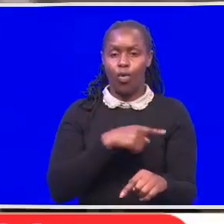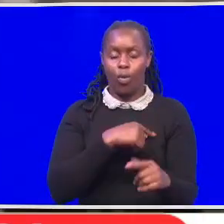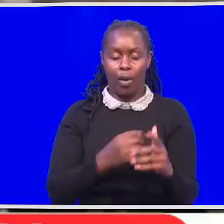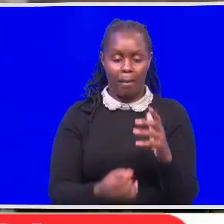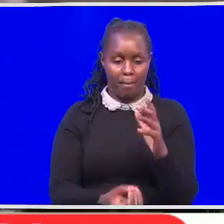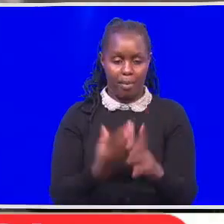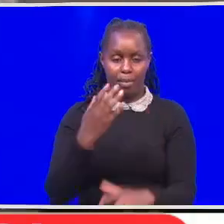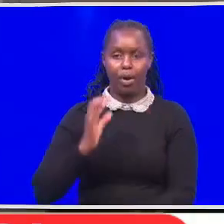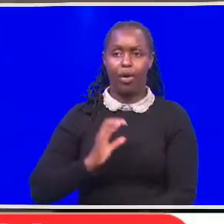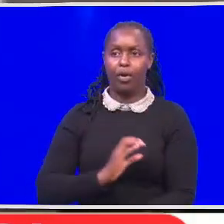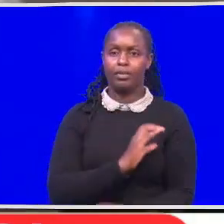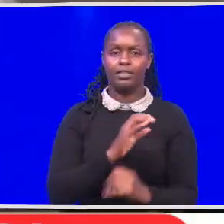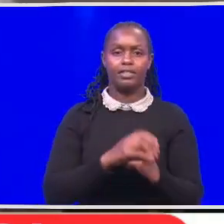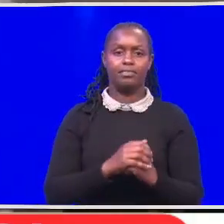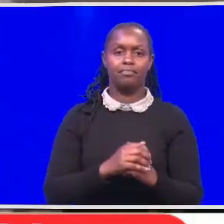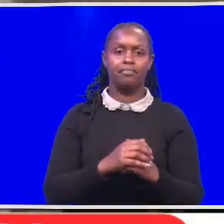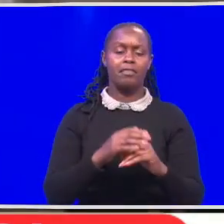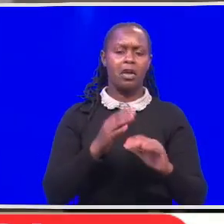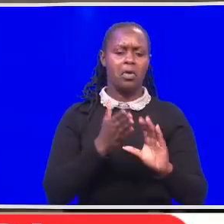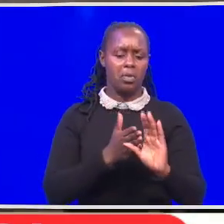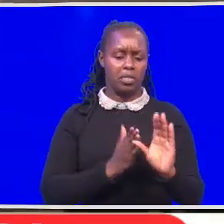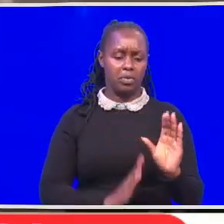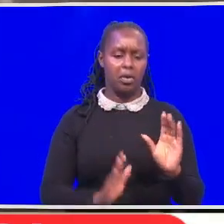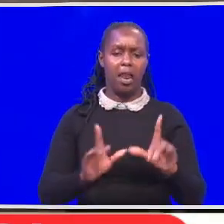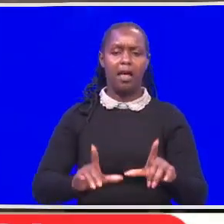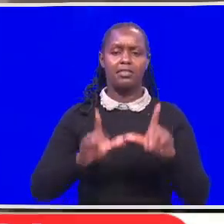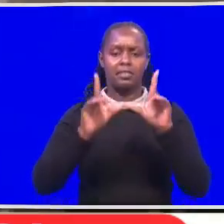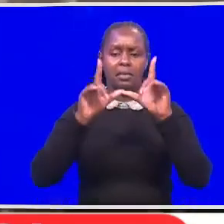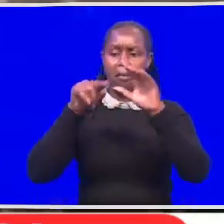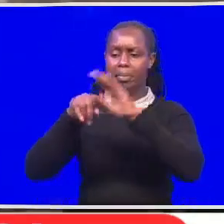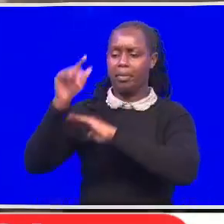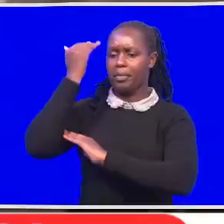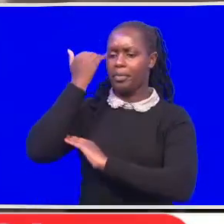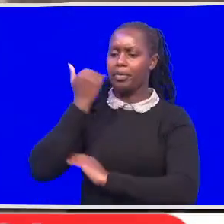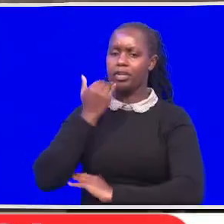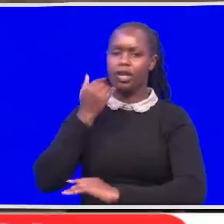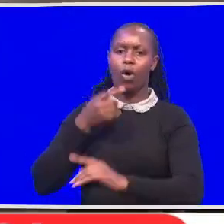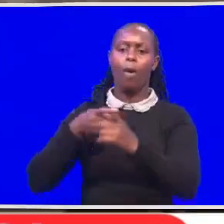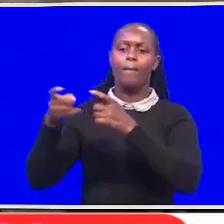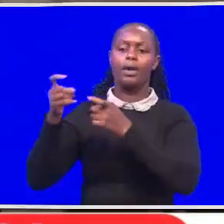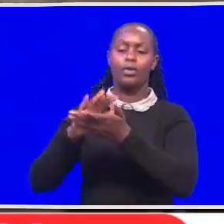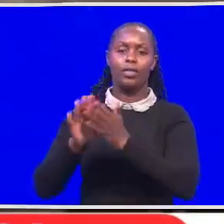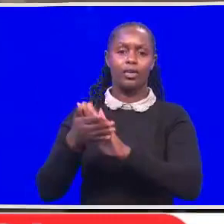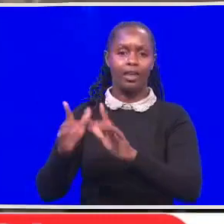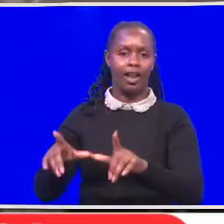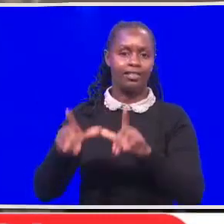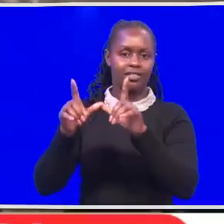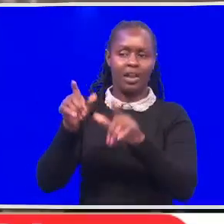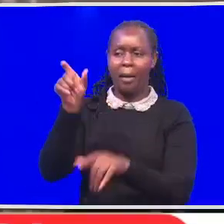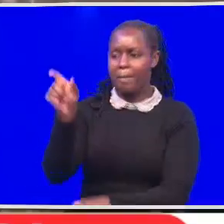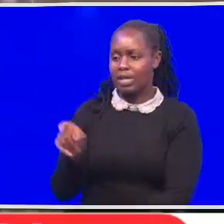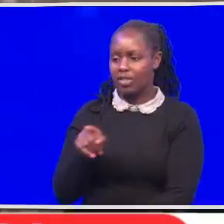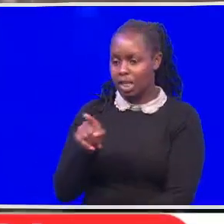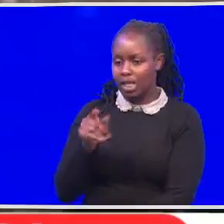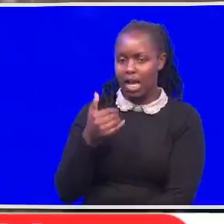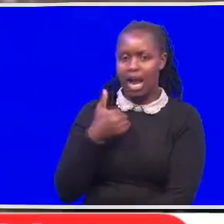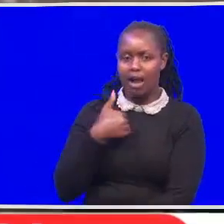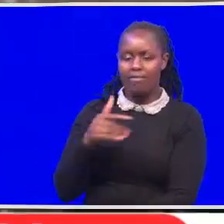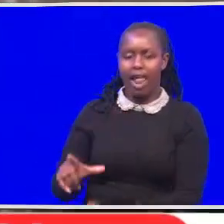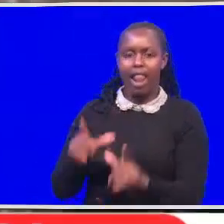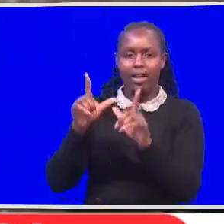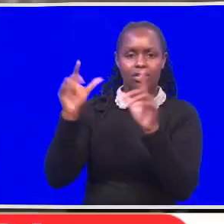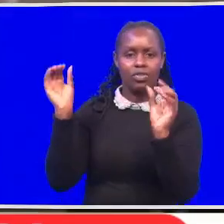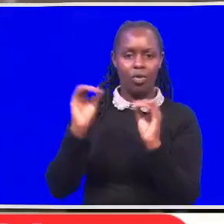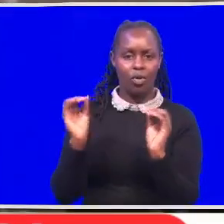committee. Tukiwanyang'anya license, wanaenda kotini, wana operate without a license. This particular person did not have a license.